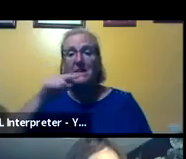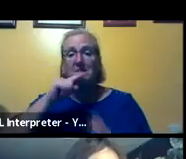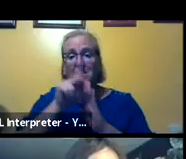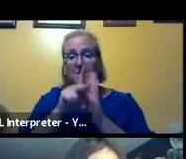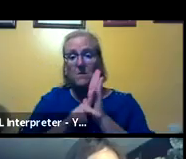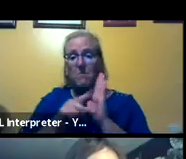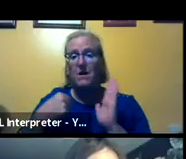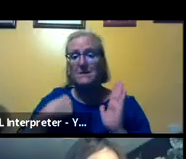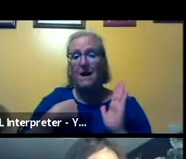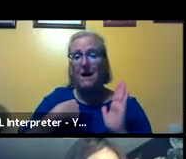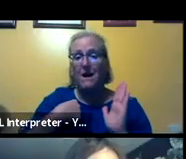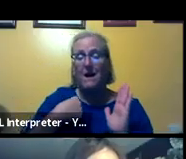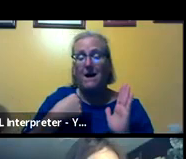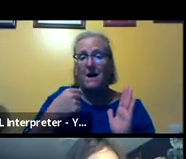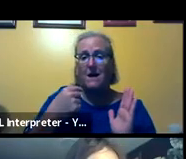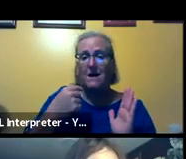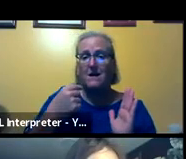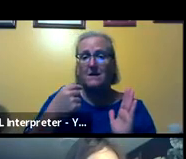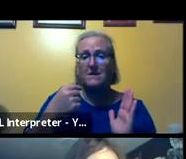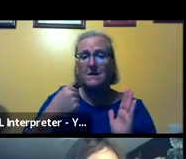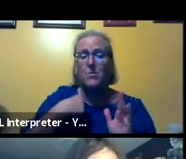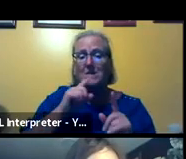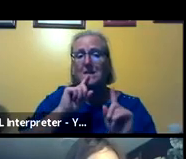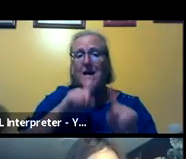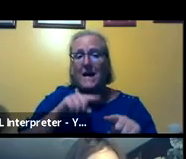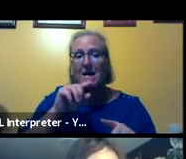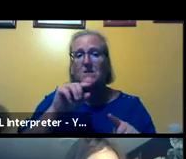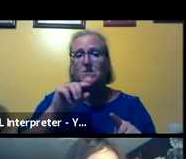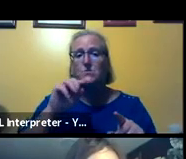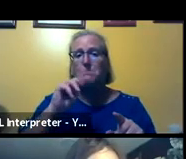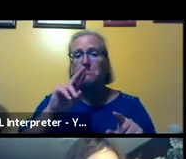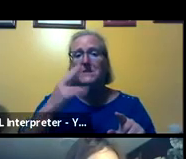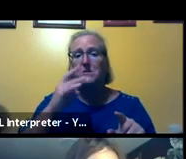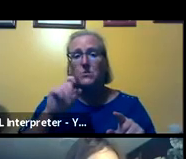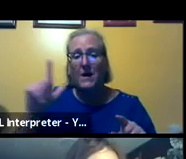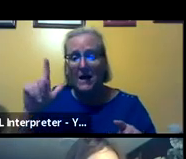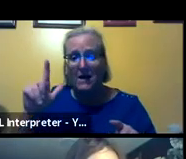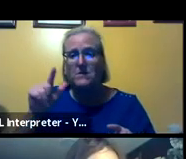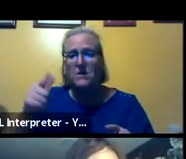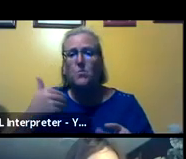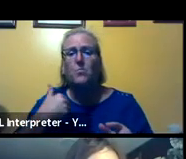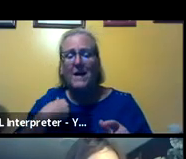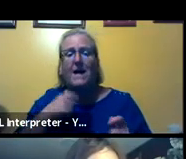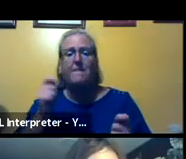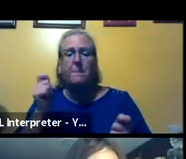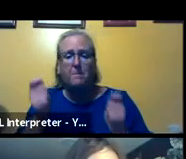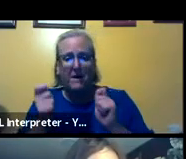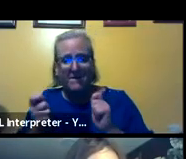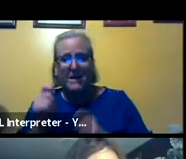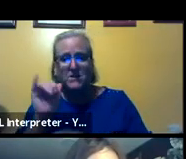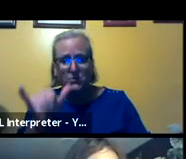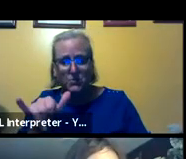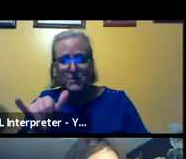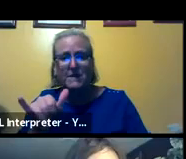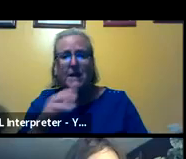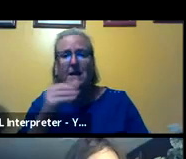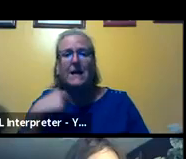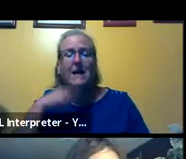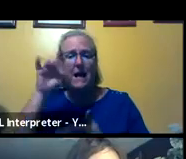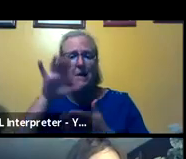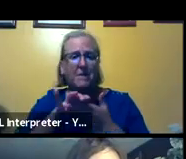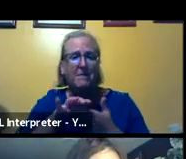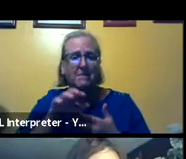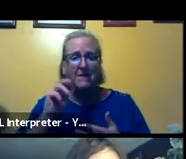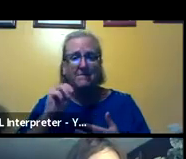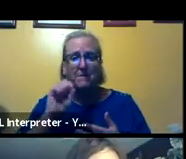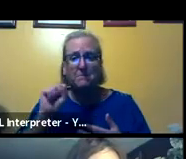that I stated in answering Mr. Howell's question that currently exists. There are modifications to it, and I believe Ms. Mobley